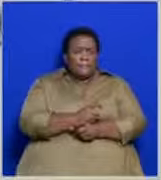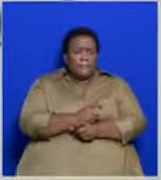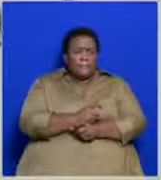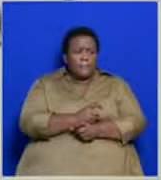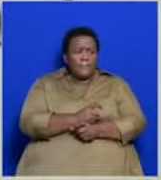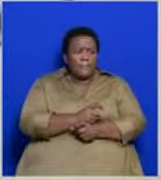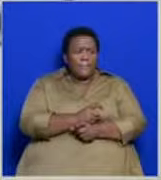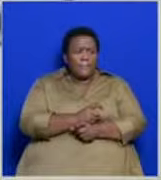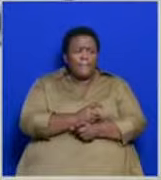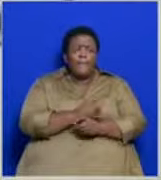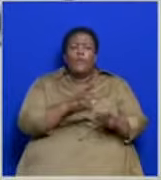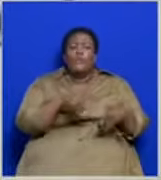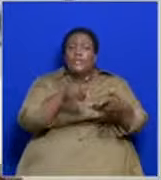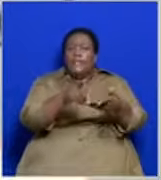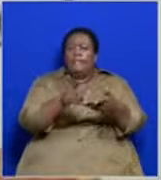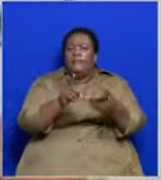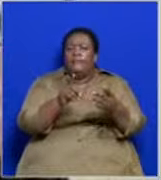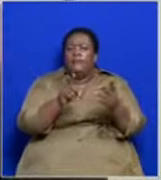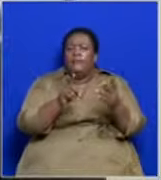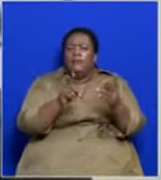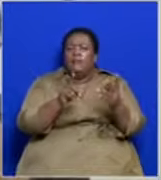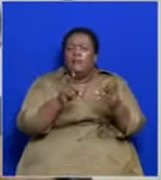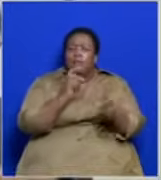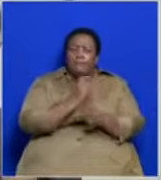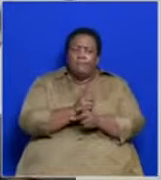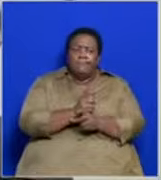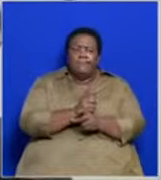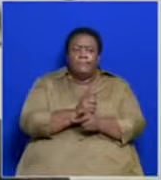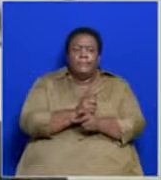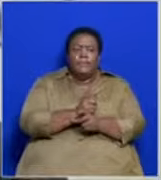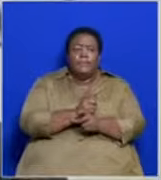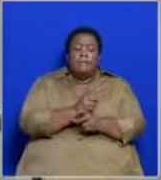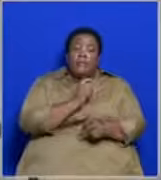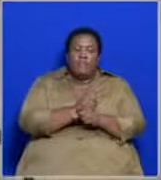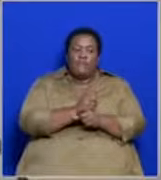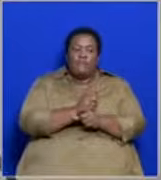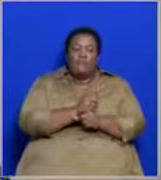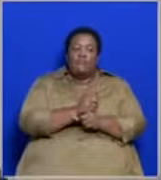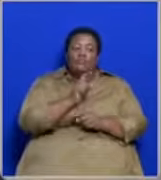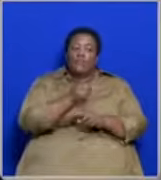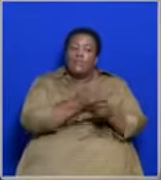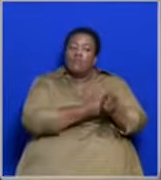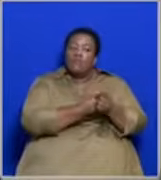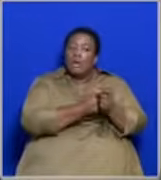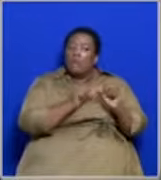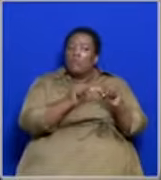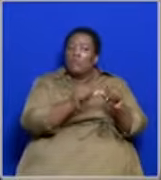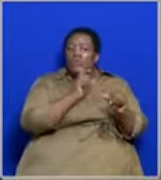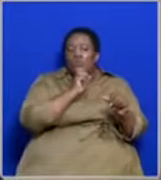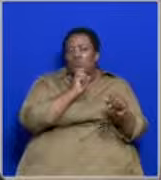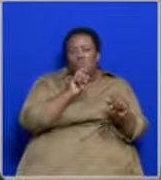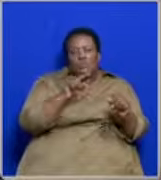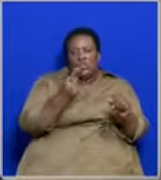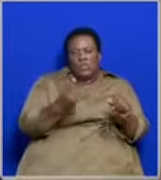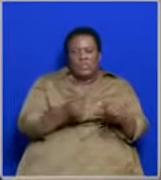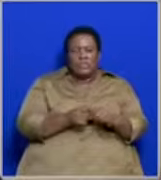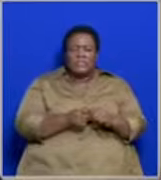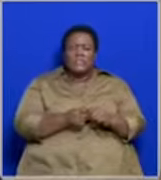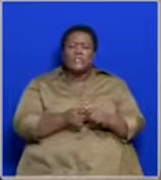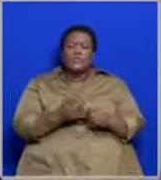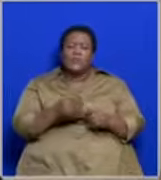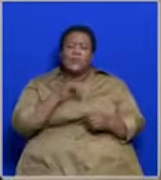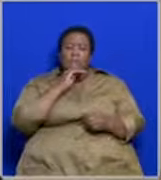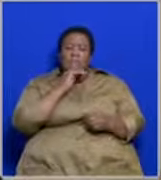further use of the truck. If I may say, it would appear that the photocopy cuts off perhaps the last